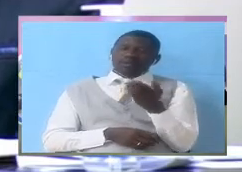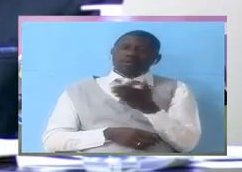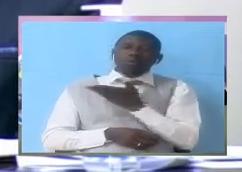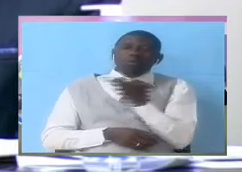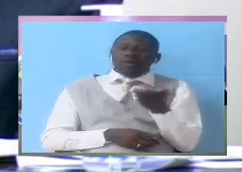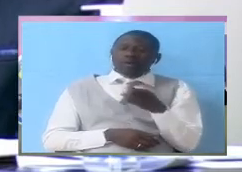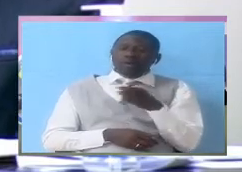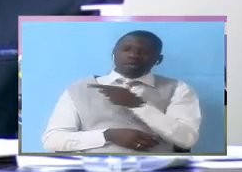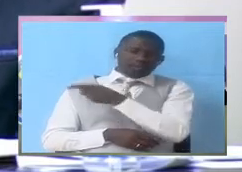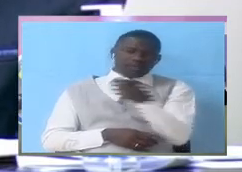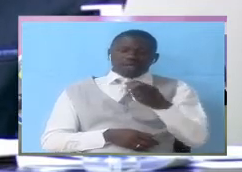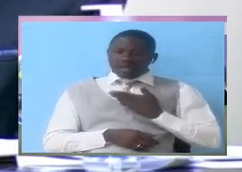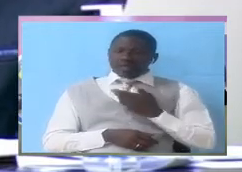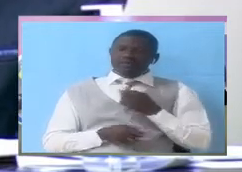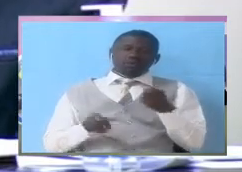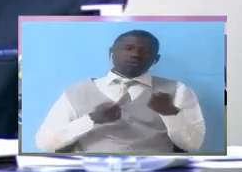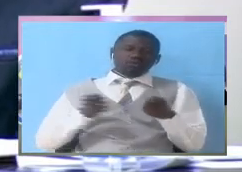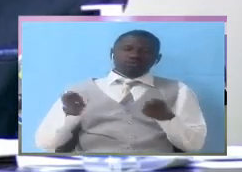why they had control.